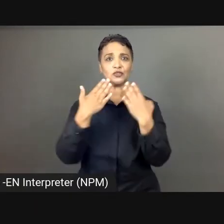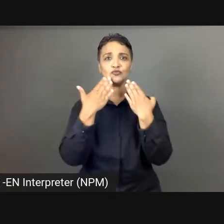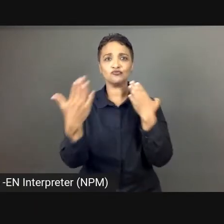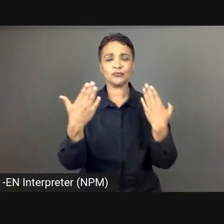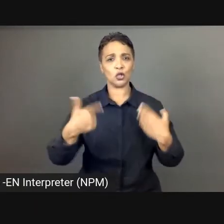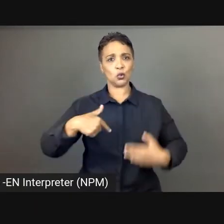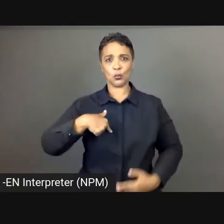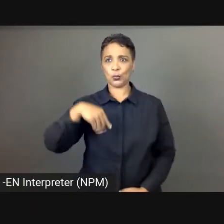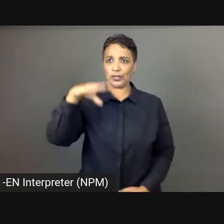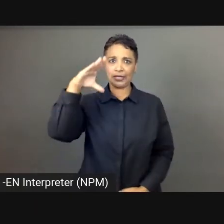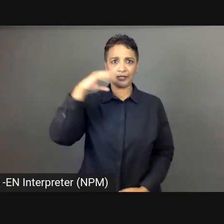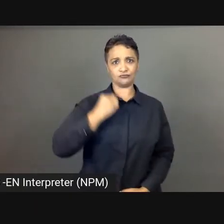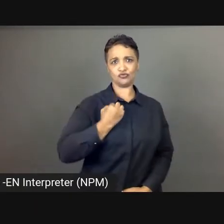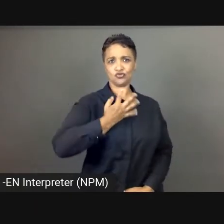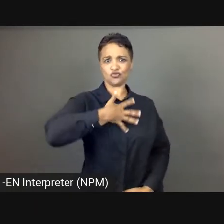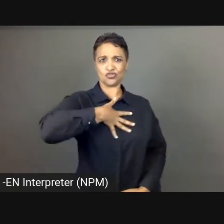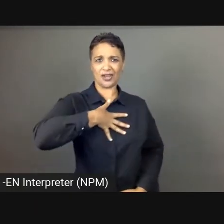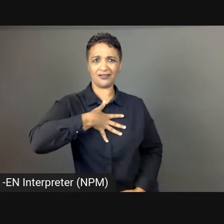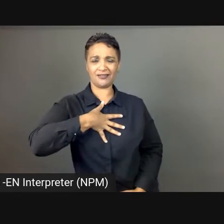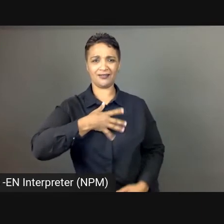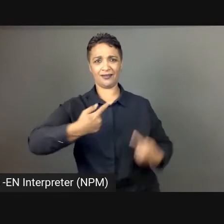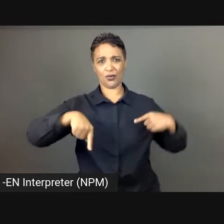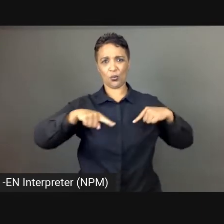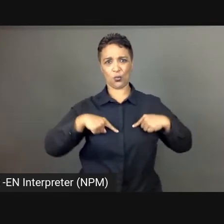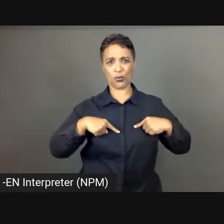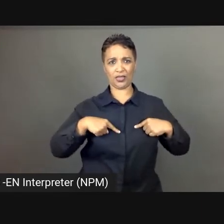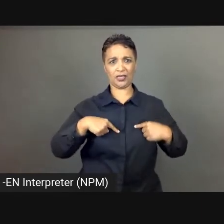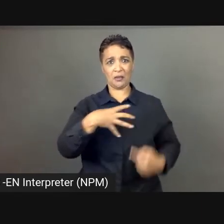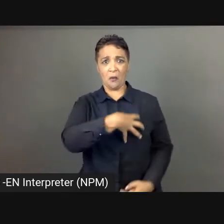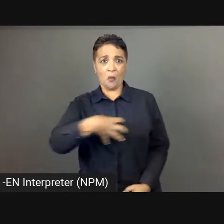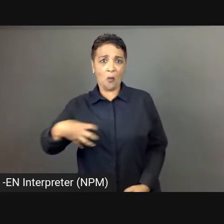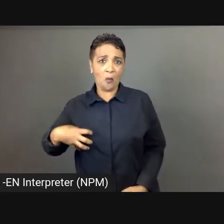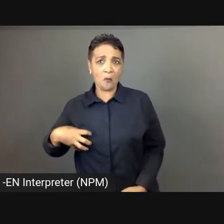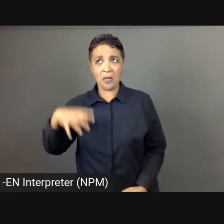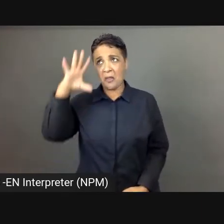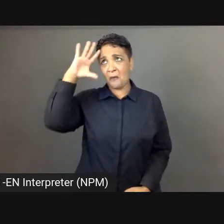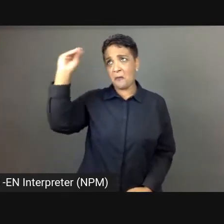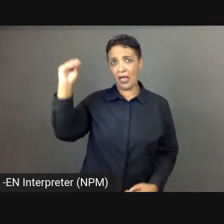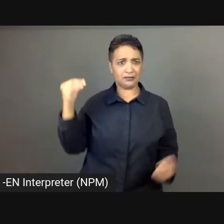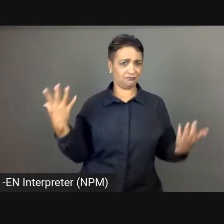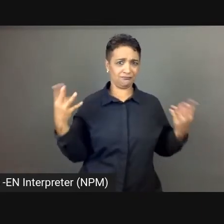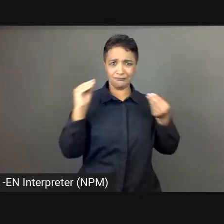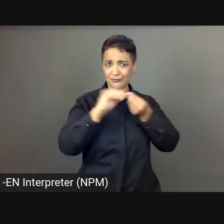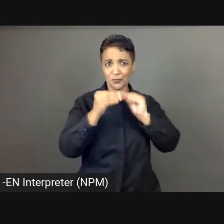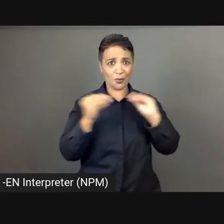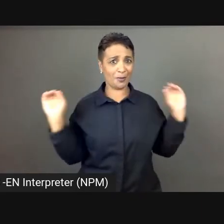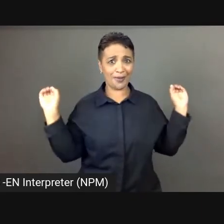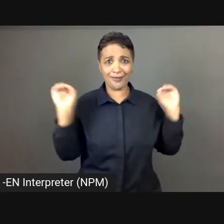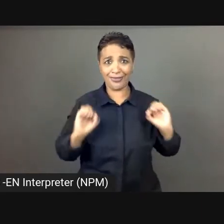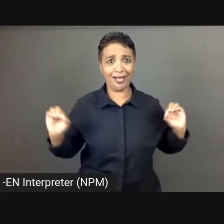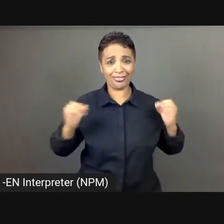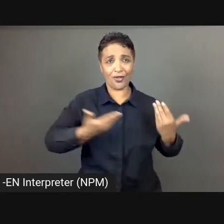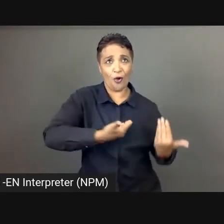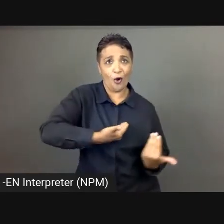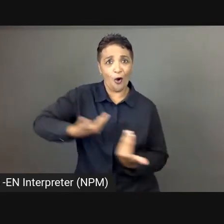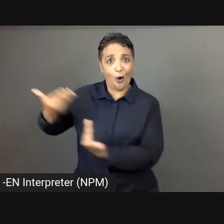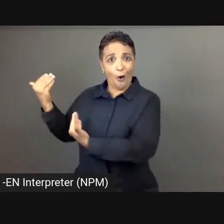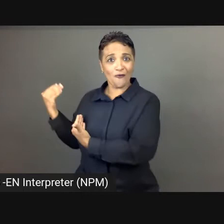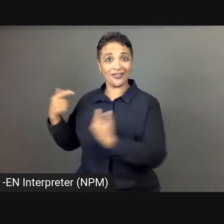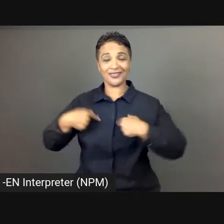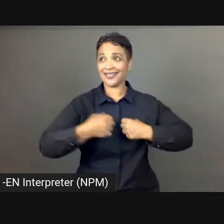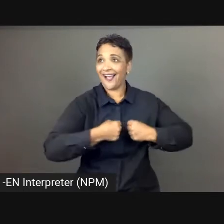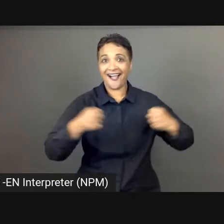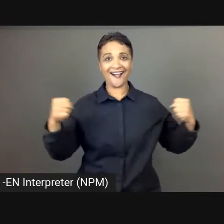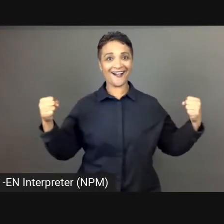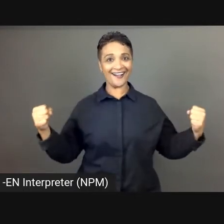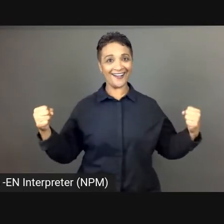sex characteristics is not a problem. All of a sudden, it's a place where it's a good thing, and we inhabit and we own